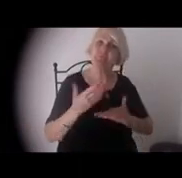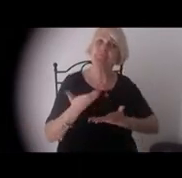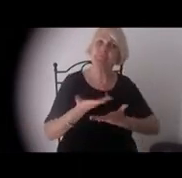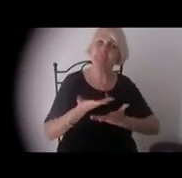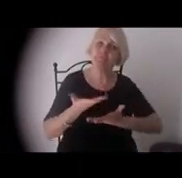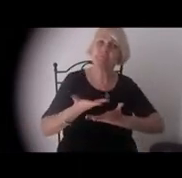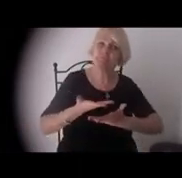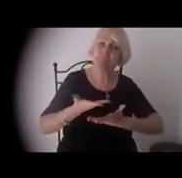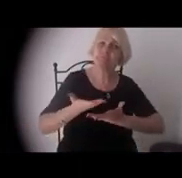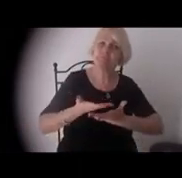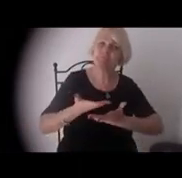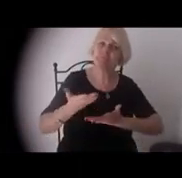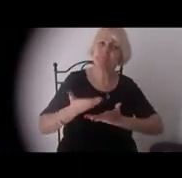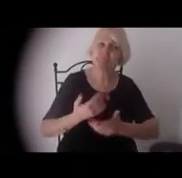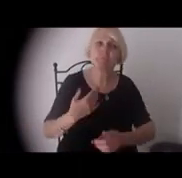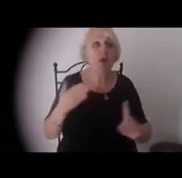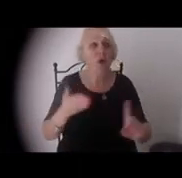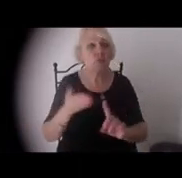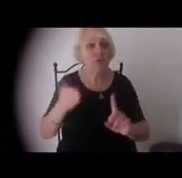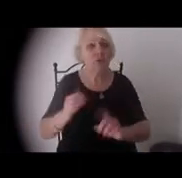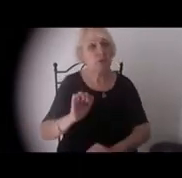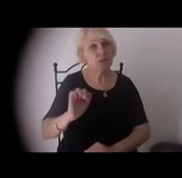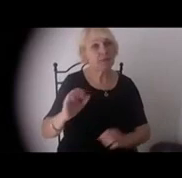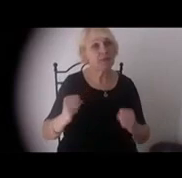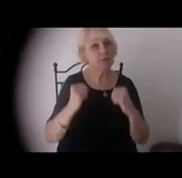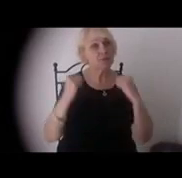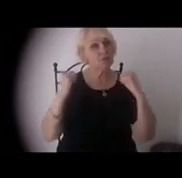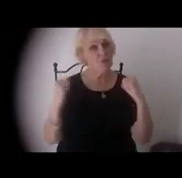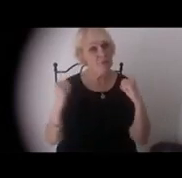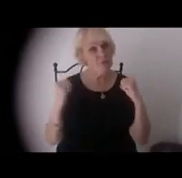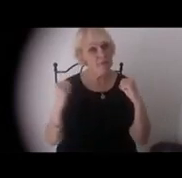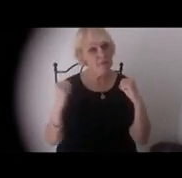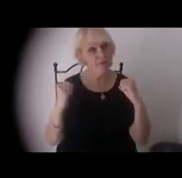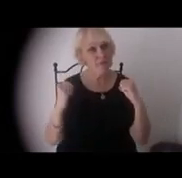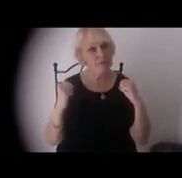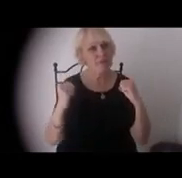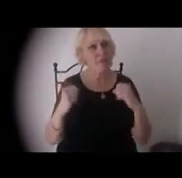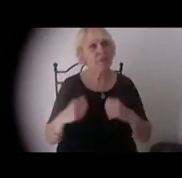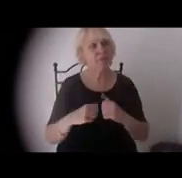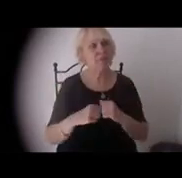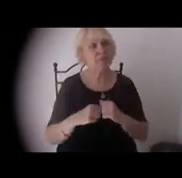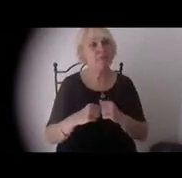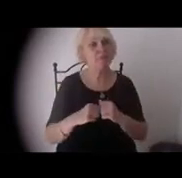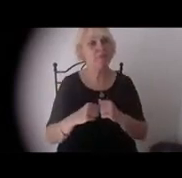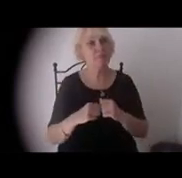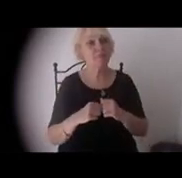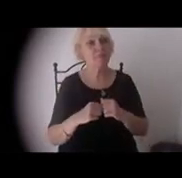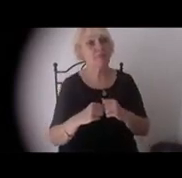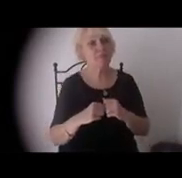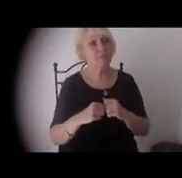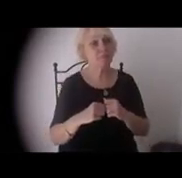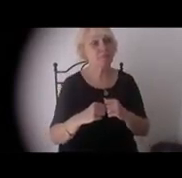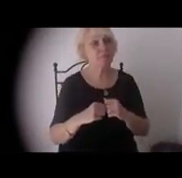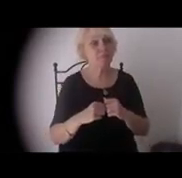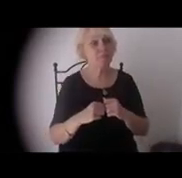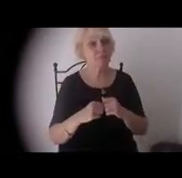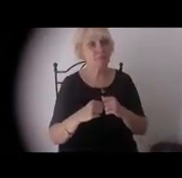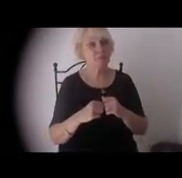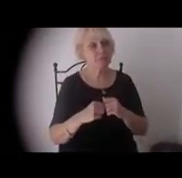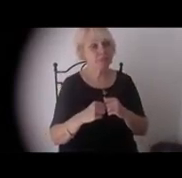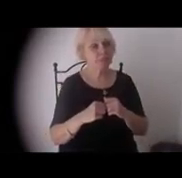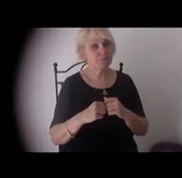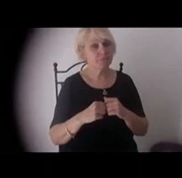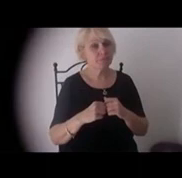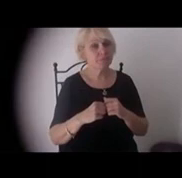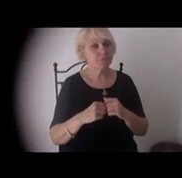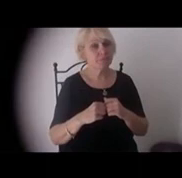recognizing the sort of strengths that your young person, that your child has, and offering a